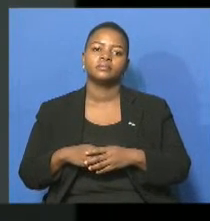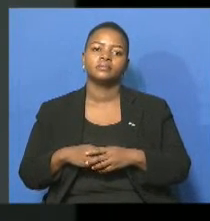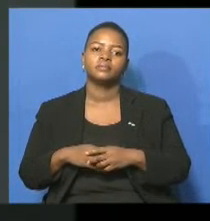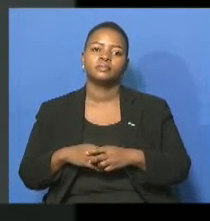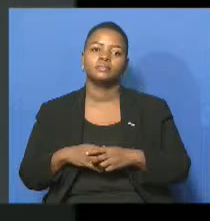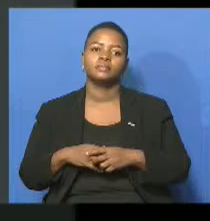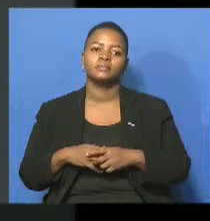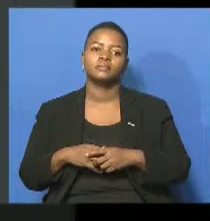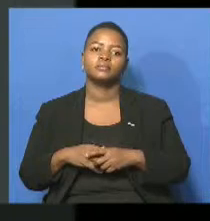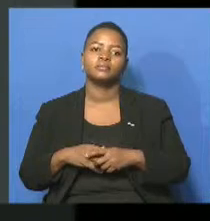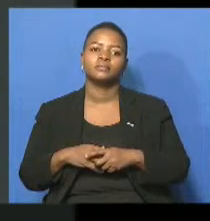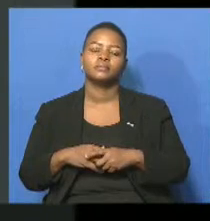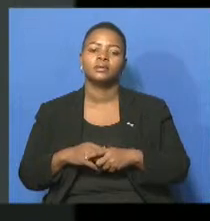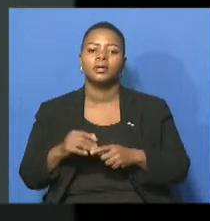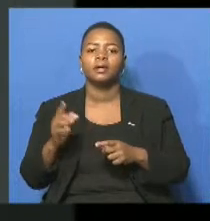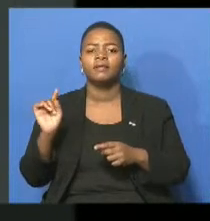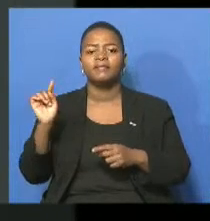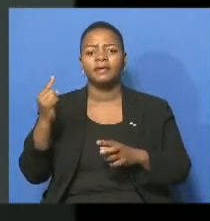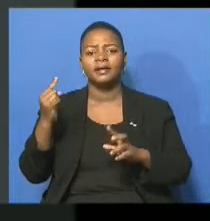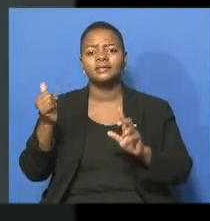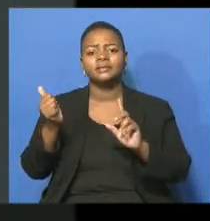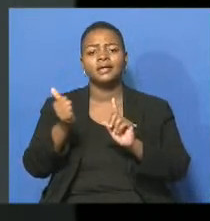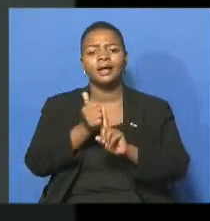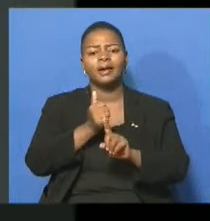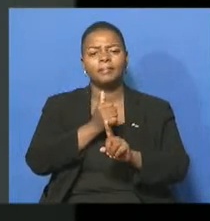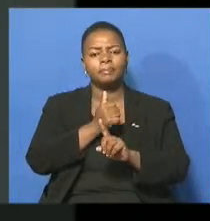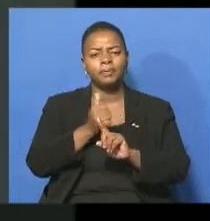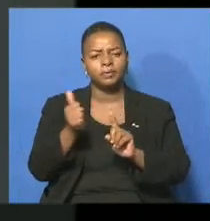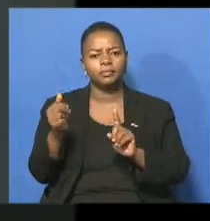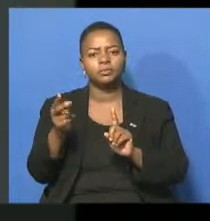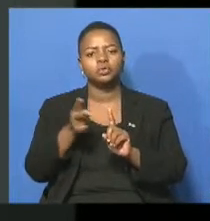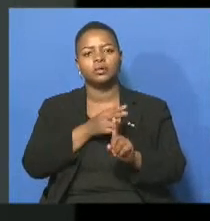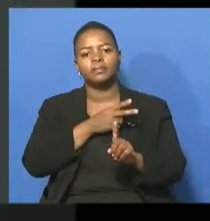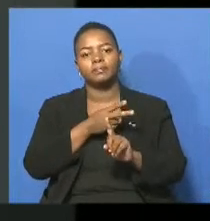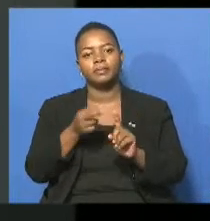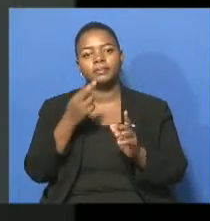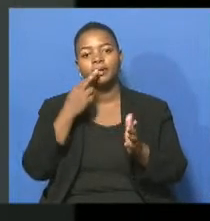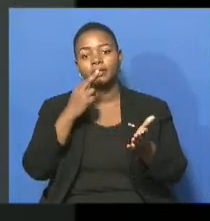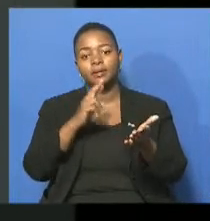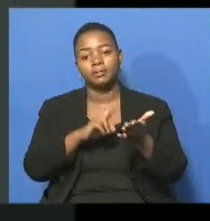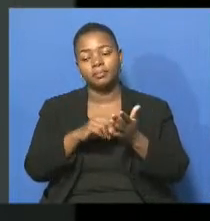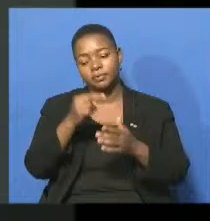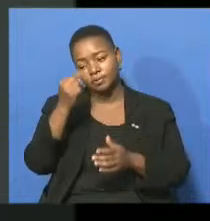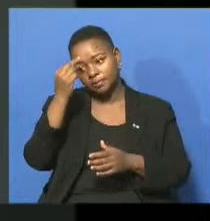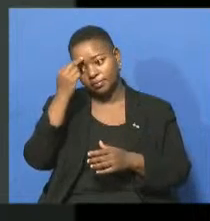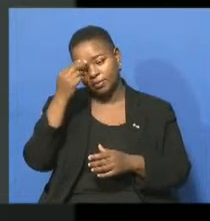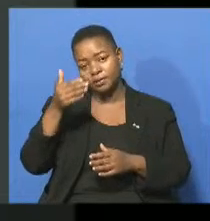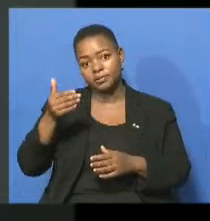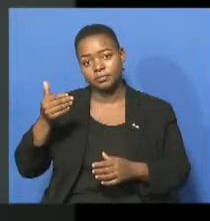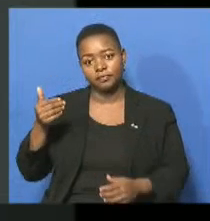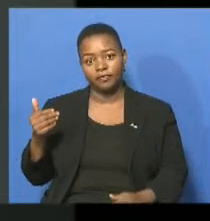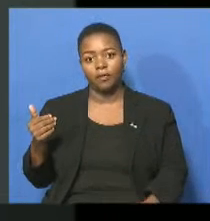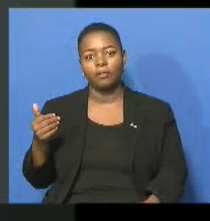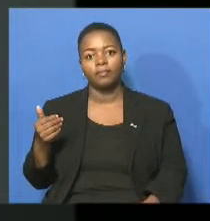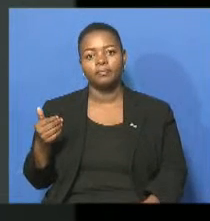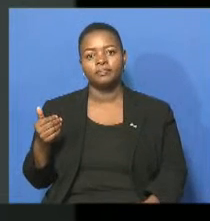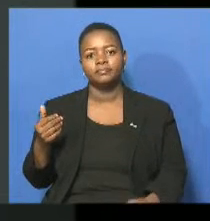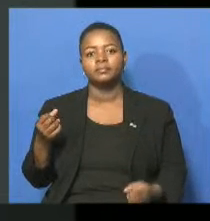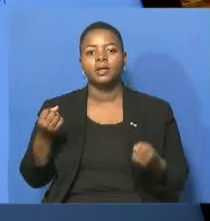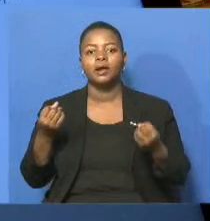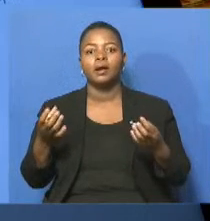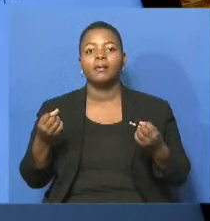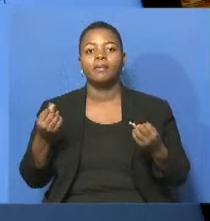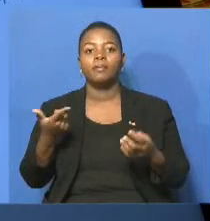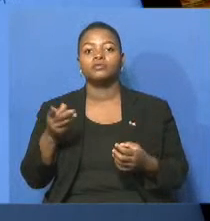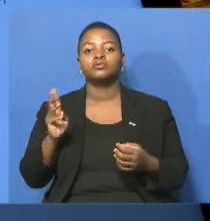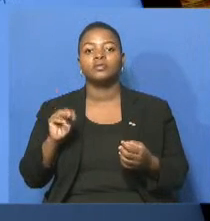of abuse or violence having been reported to the police in the past. A lot of them would